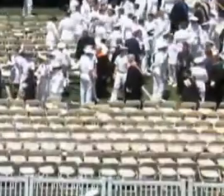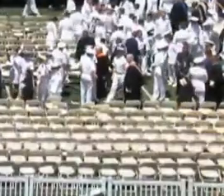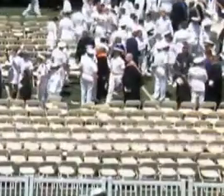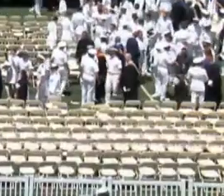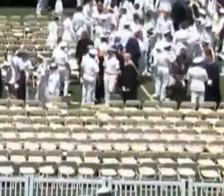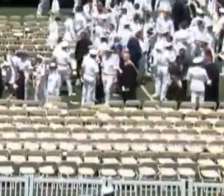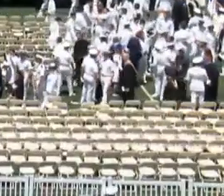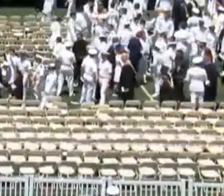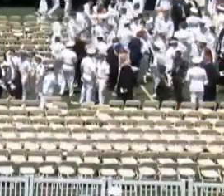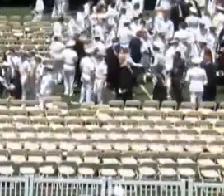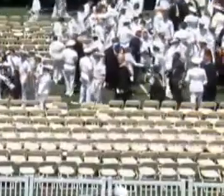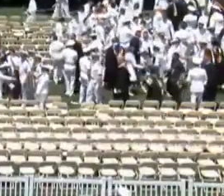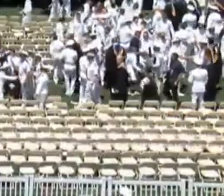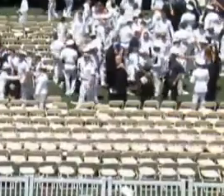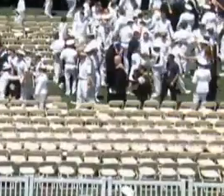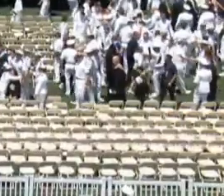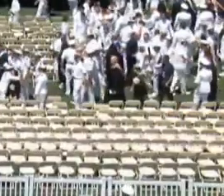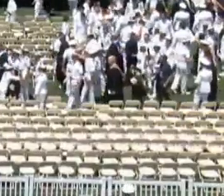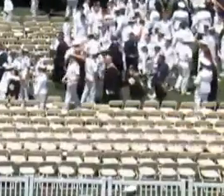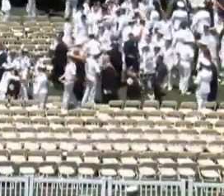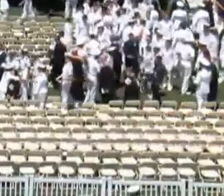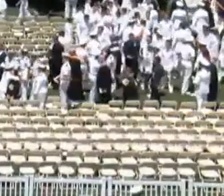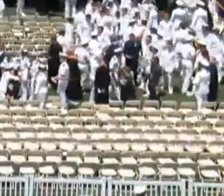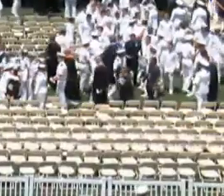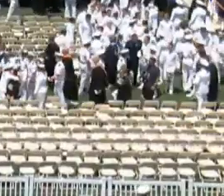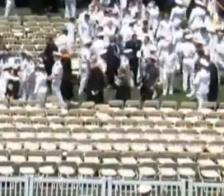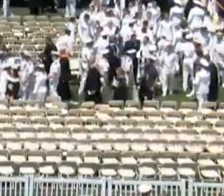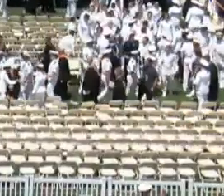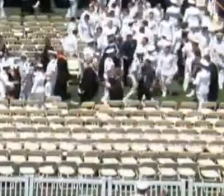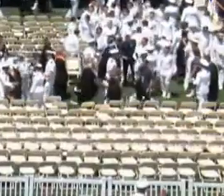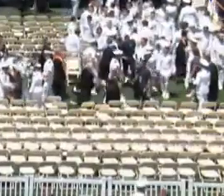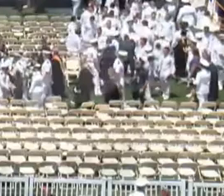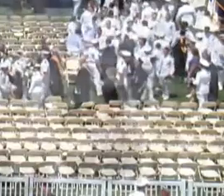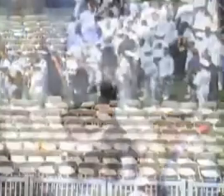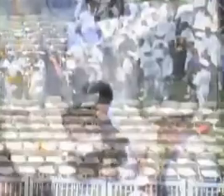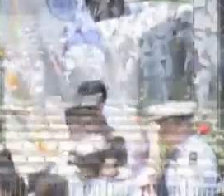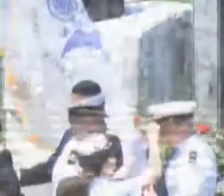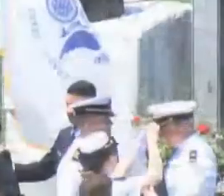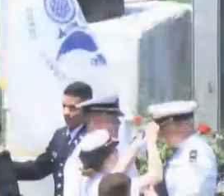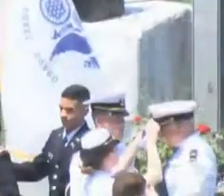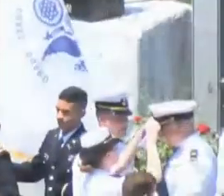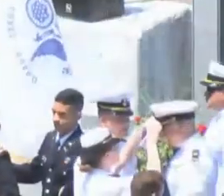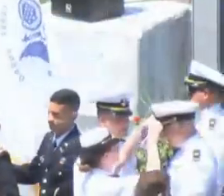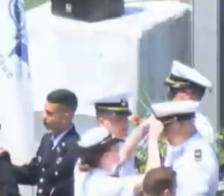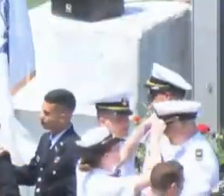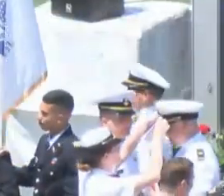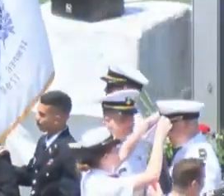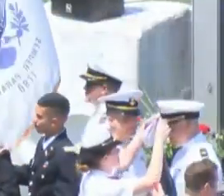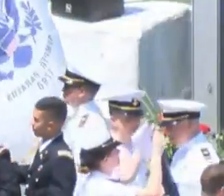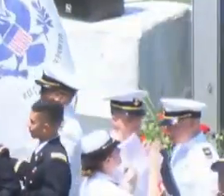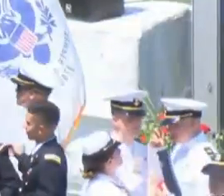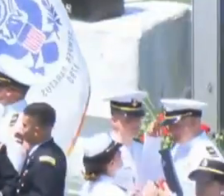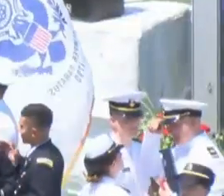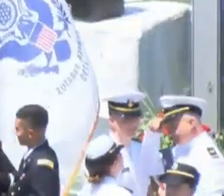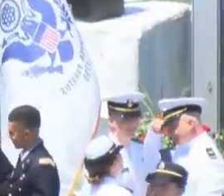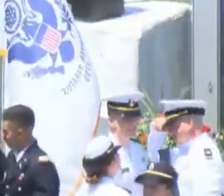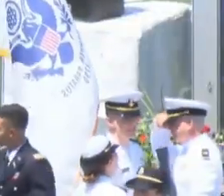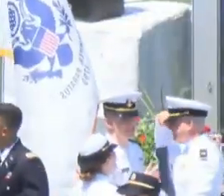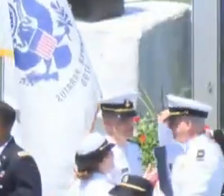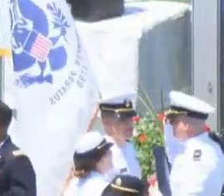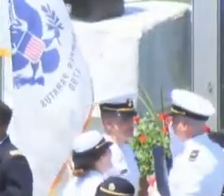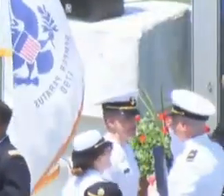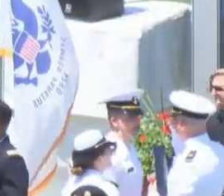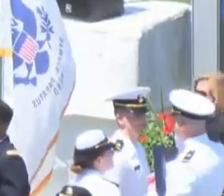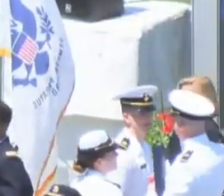Maritime TV. I want to thank our sponsors, Patriot Contract Services, the Master Mates